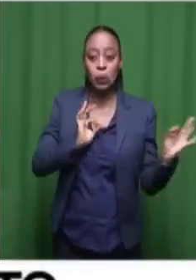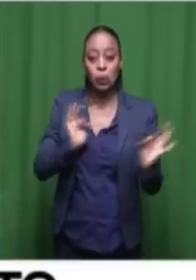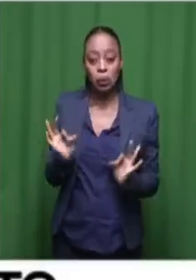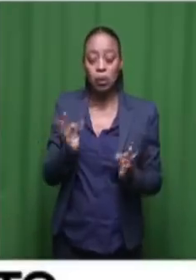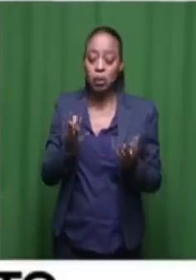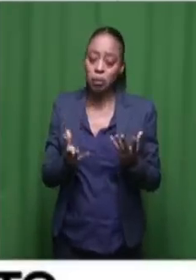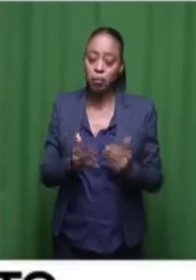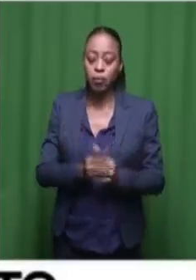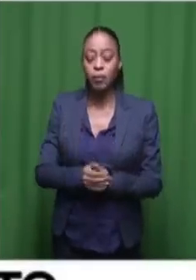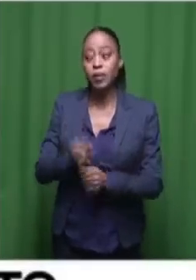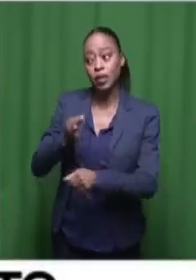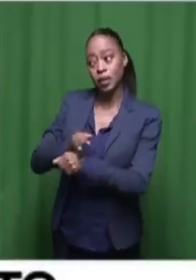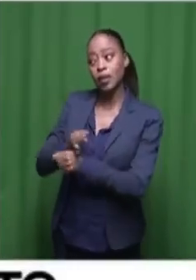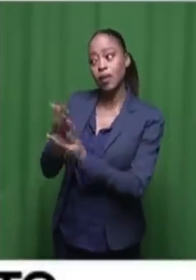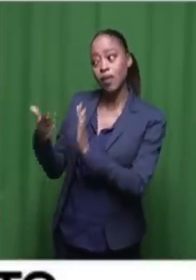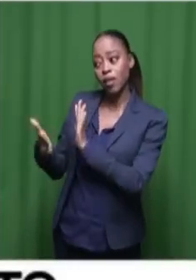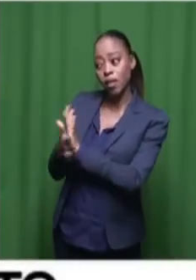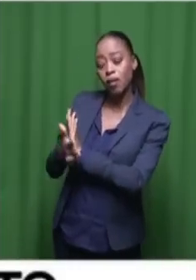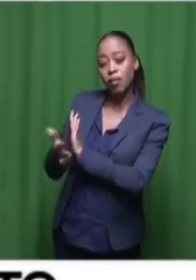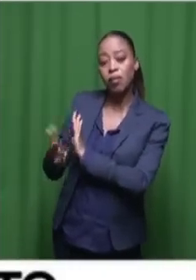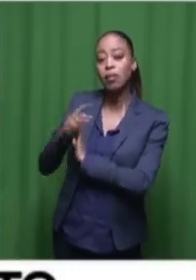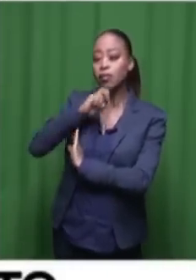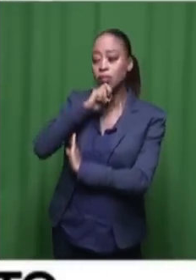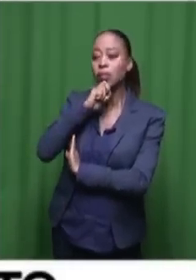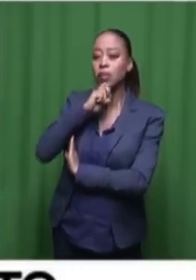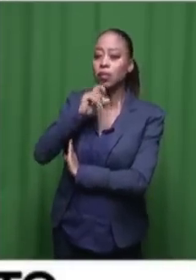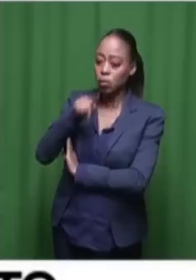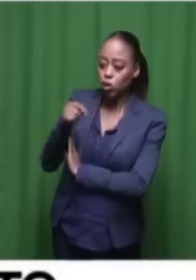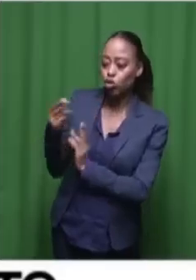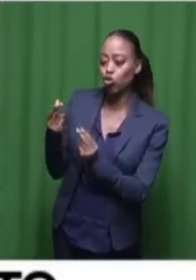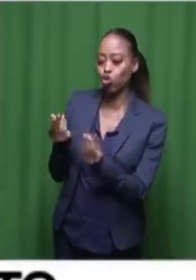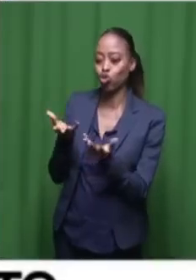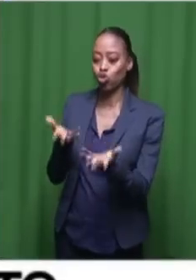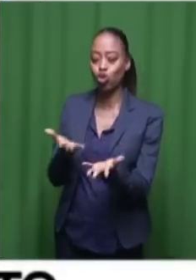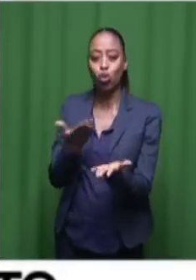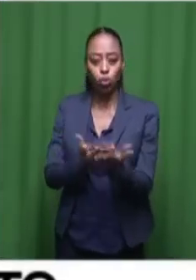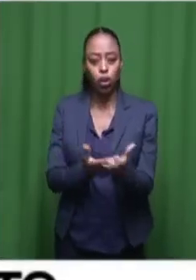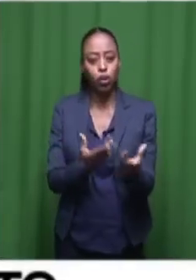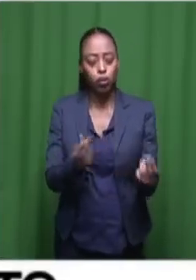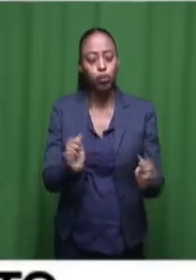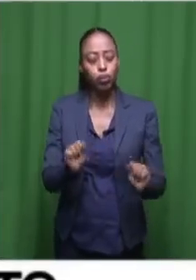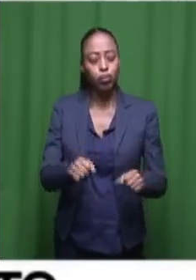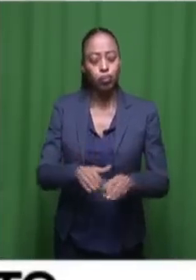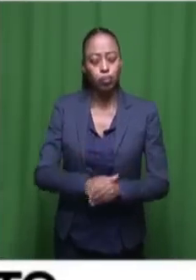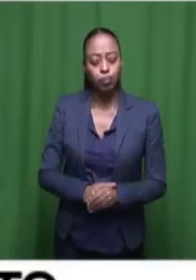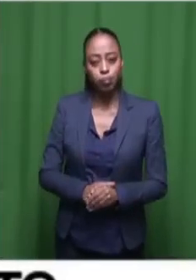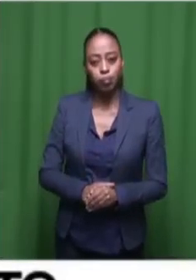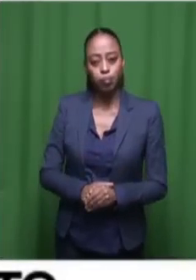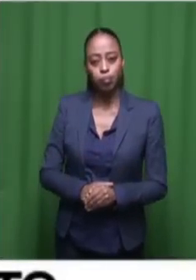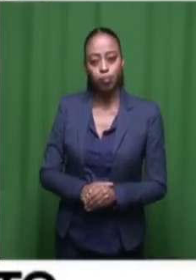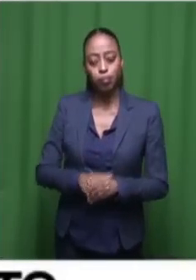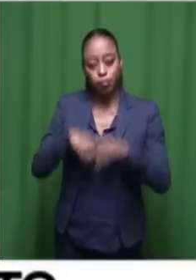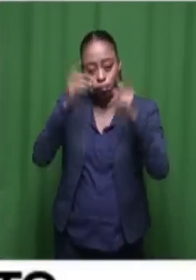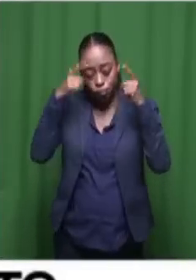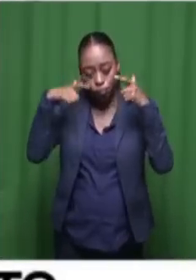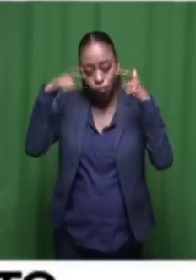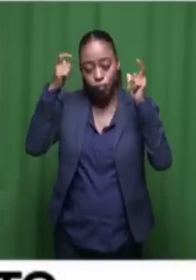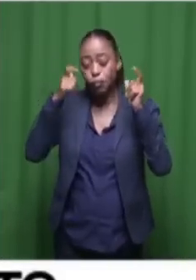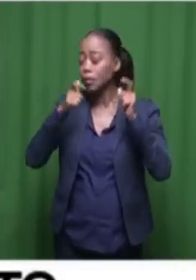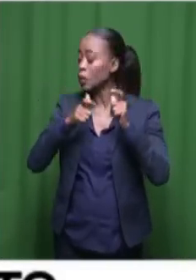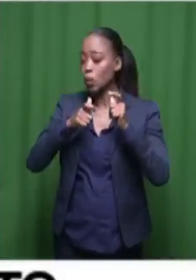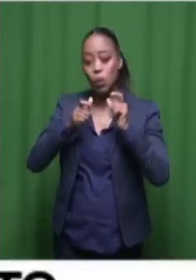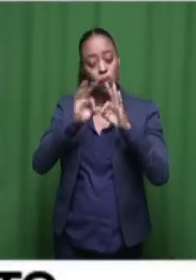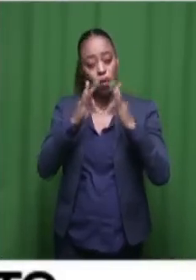Yeah, the father, of course, is king, saying he has to do that, and he is able to do it. The Queen leaves behind a